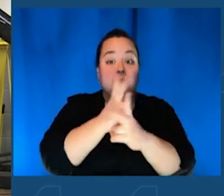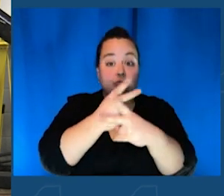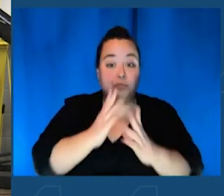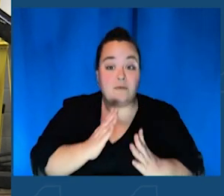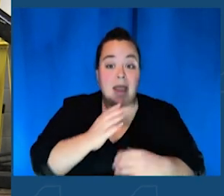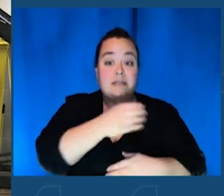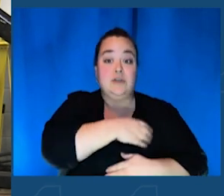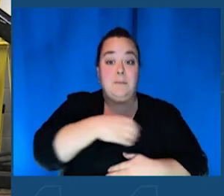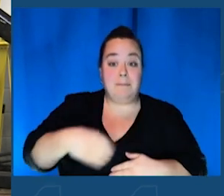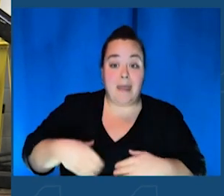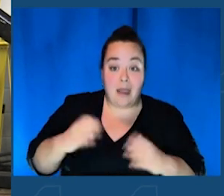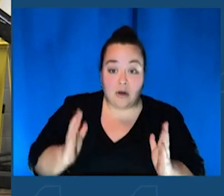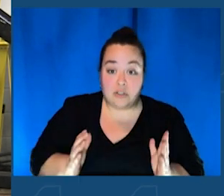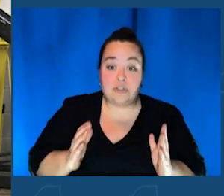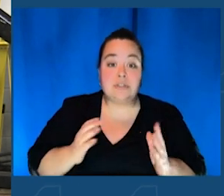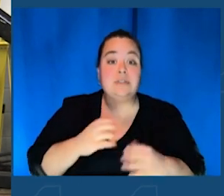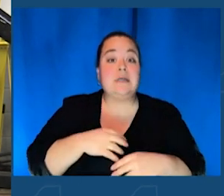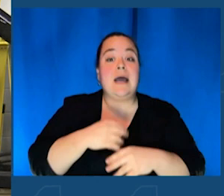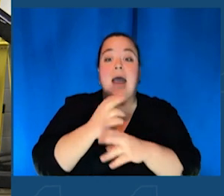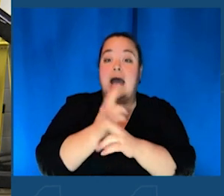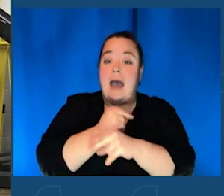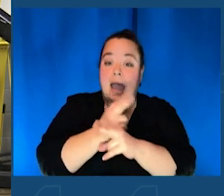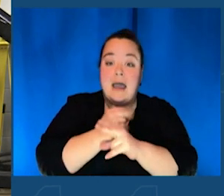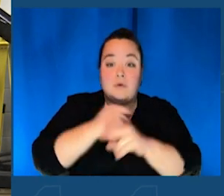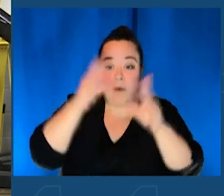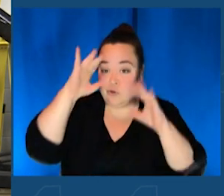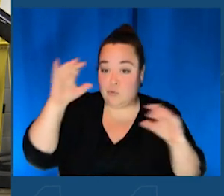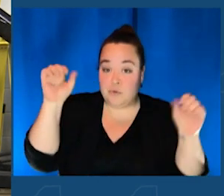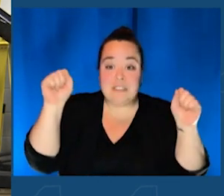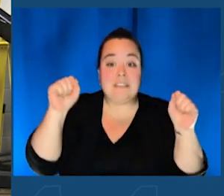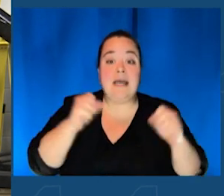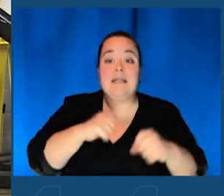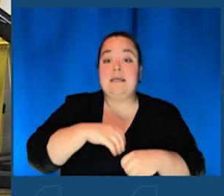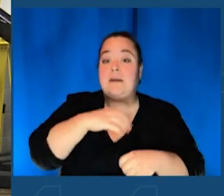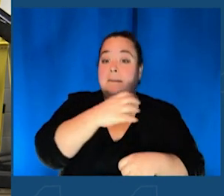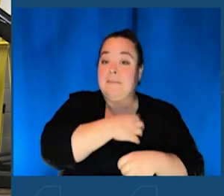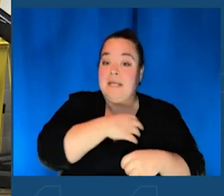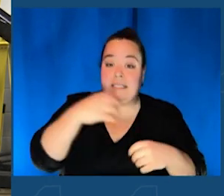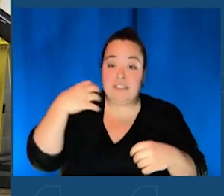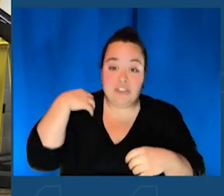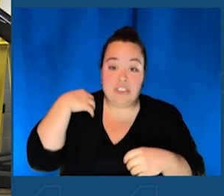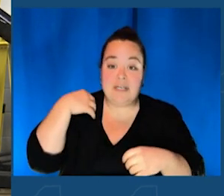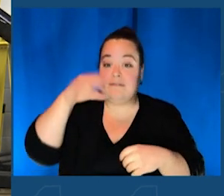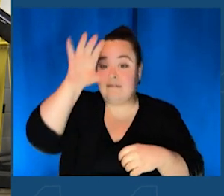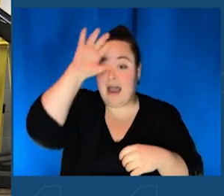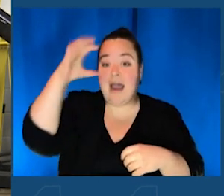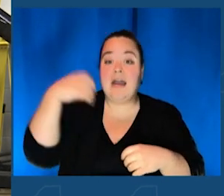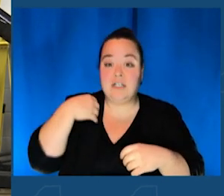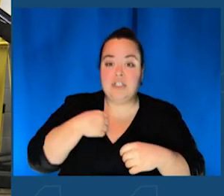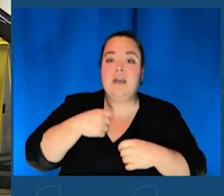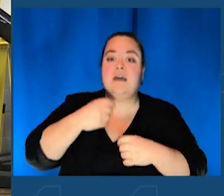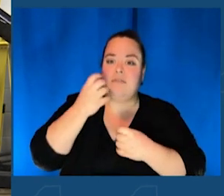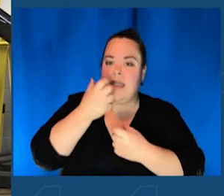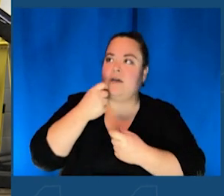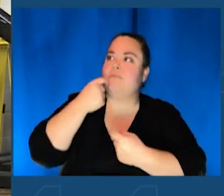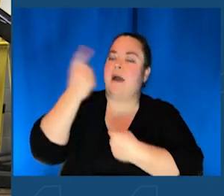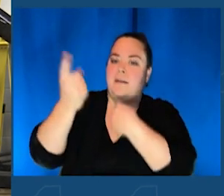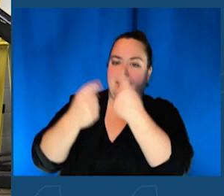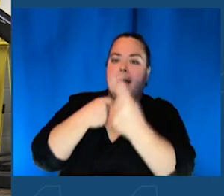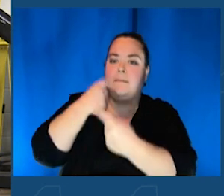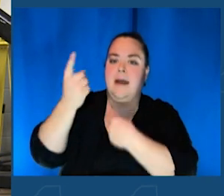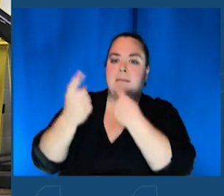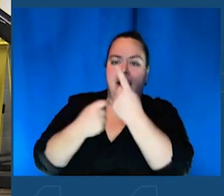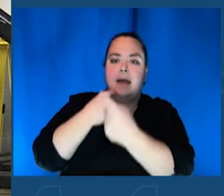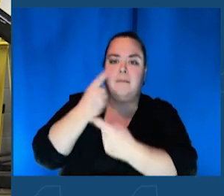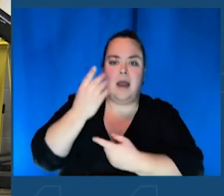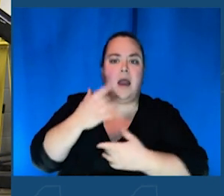highway superintendent, the police chiefs, the fire chiefs who could report back on what was happening in their communities and where resources needed to be sent.